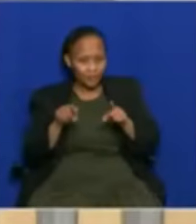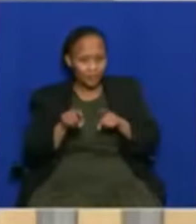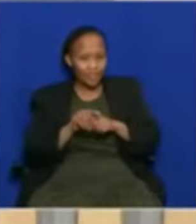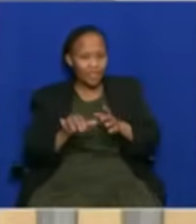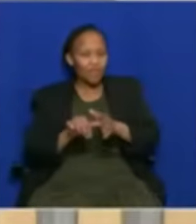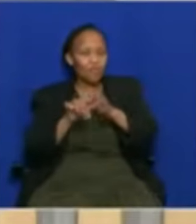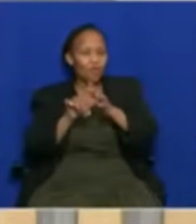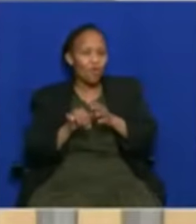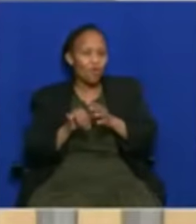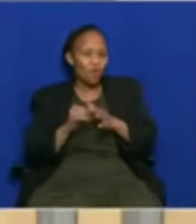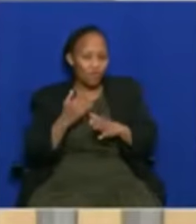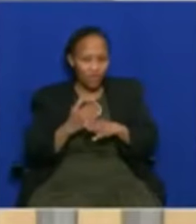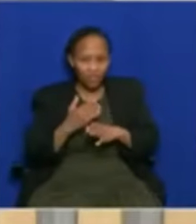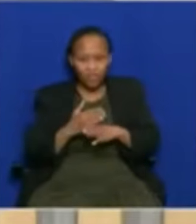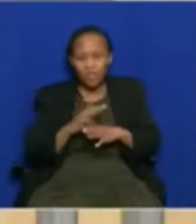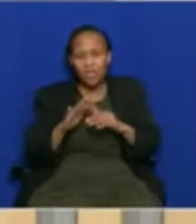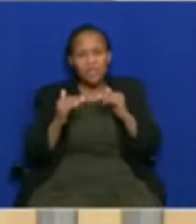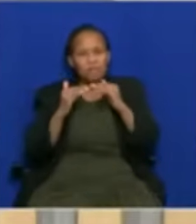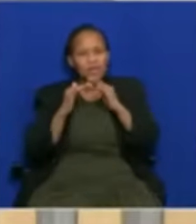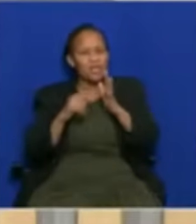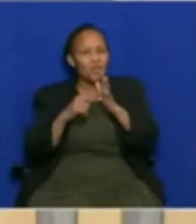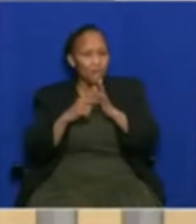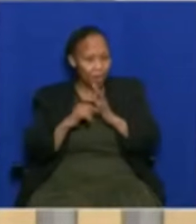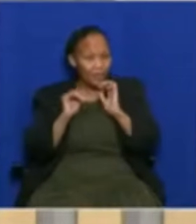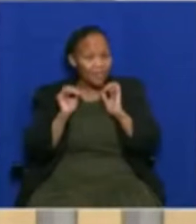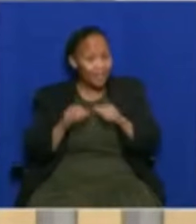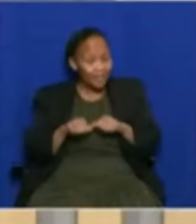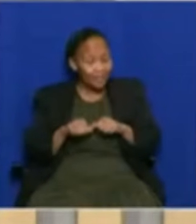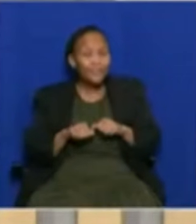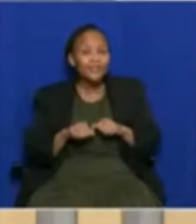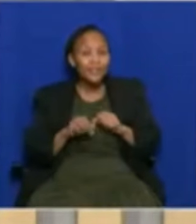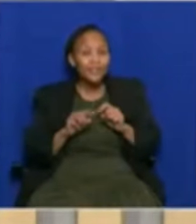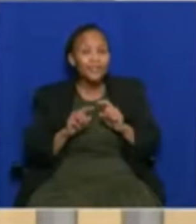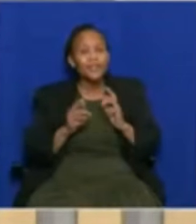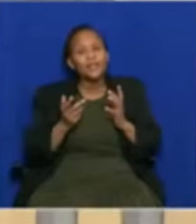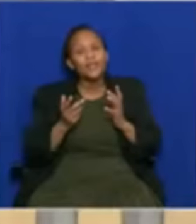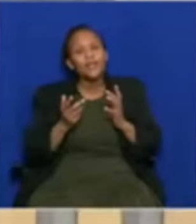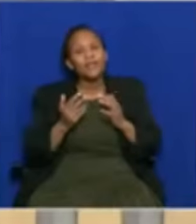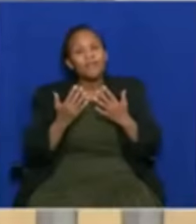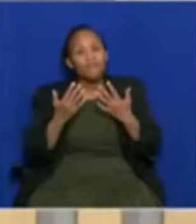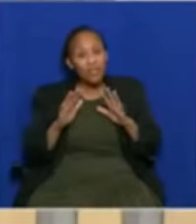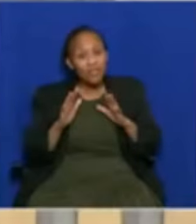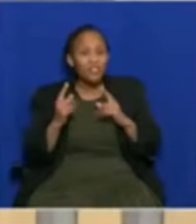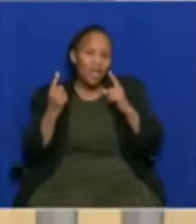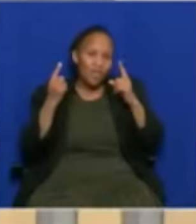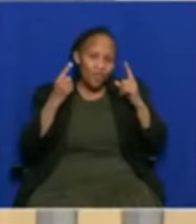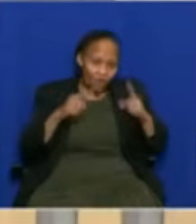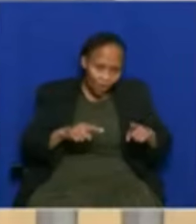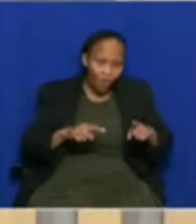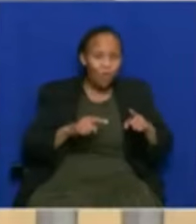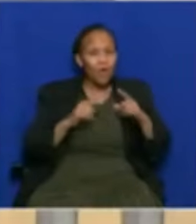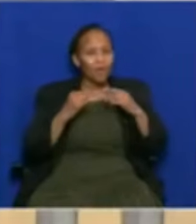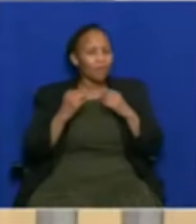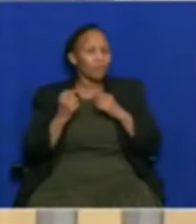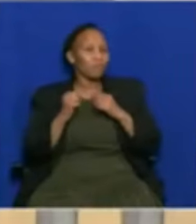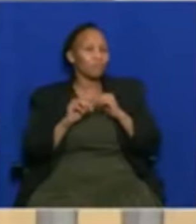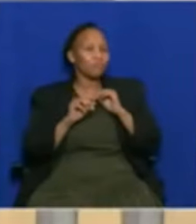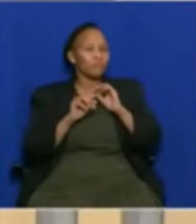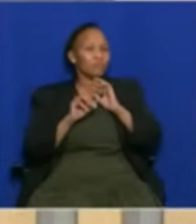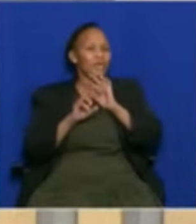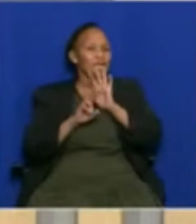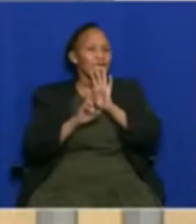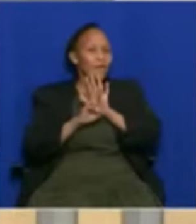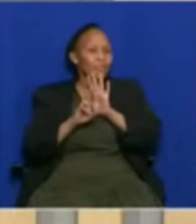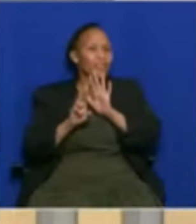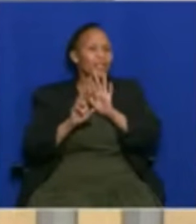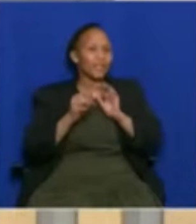requirements, everything, and they go and present themselves for the post. When you look at core functions,